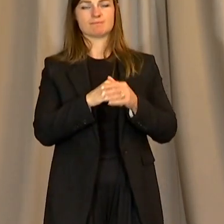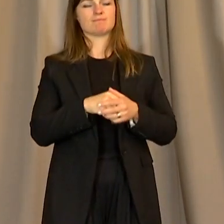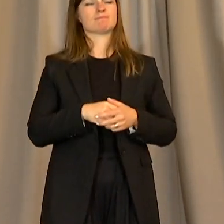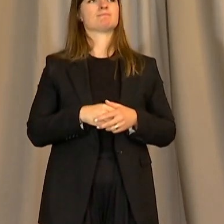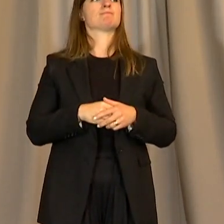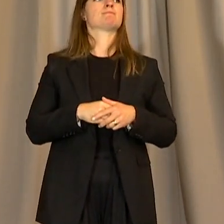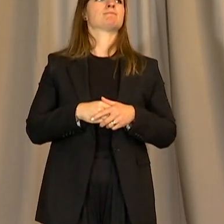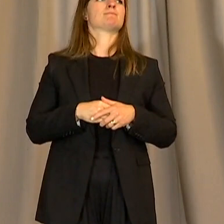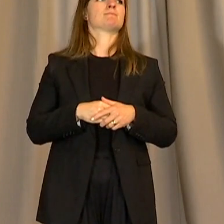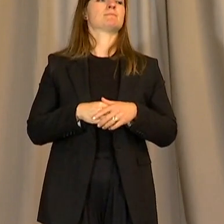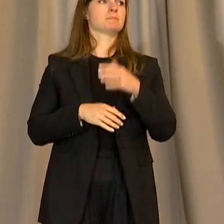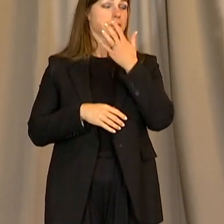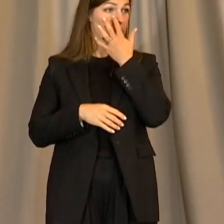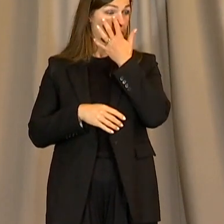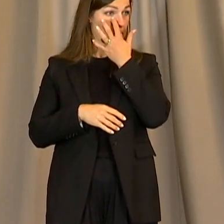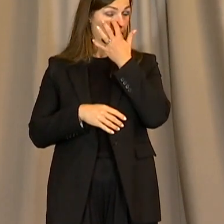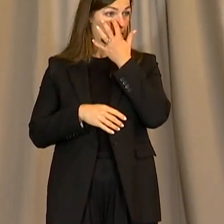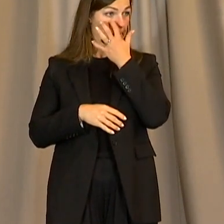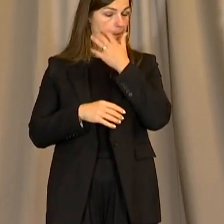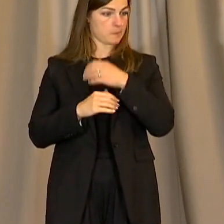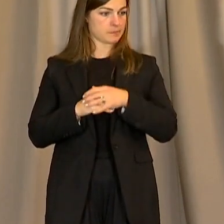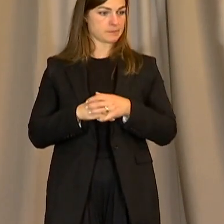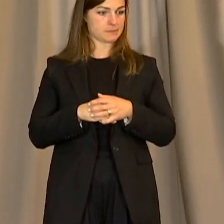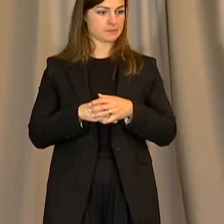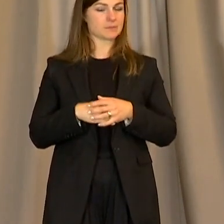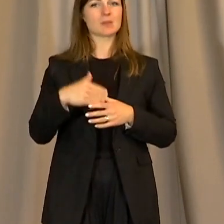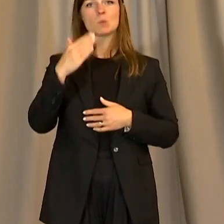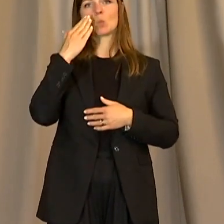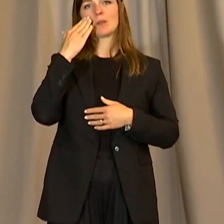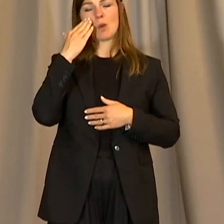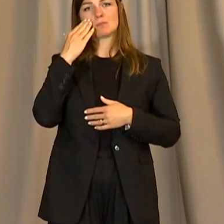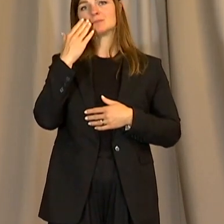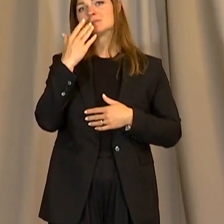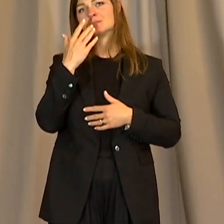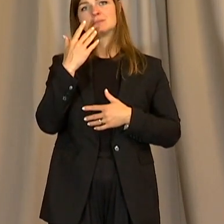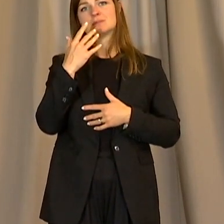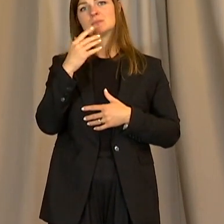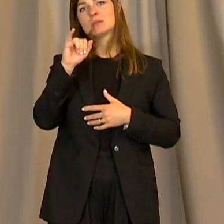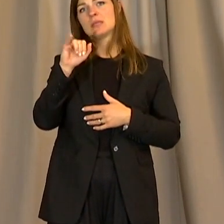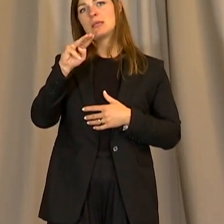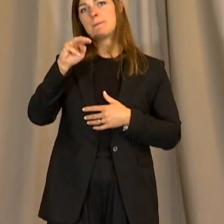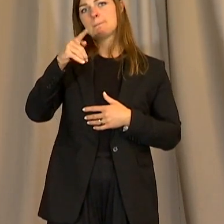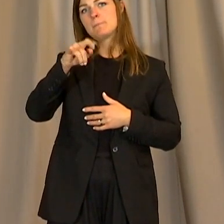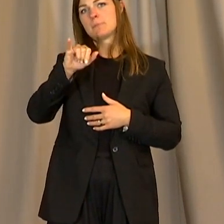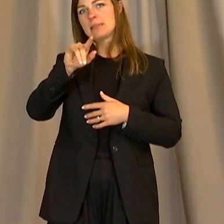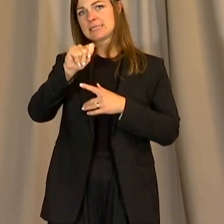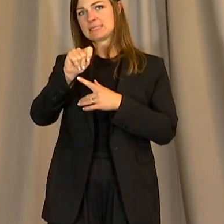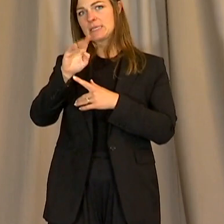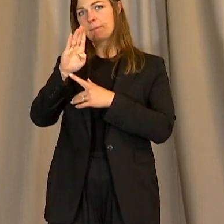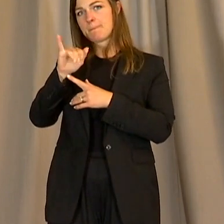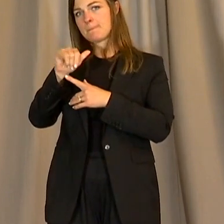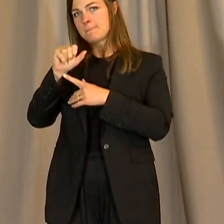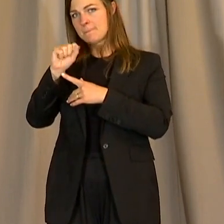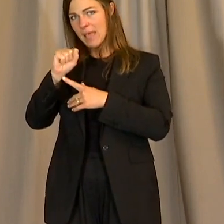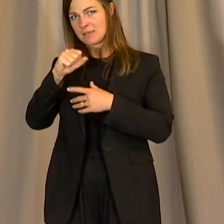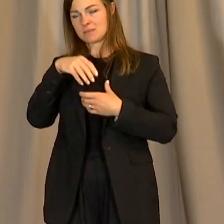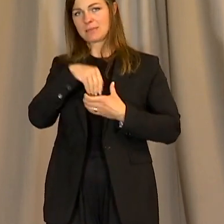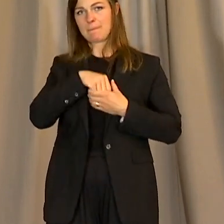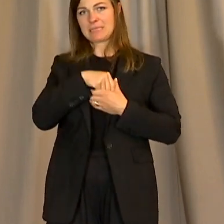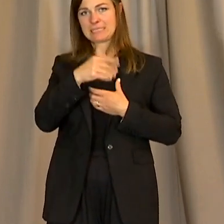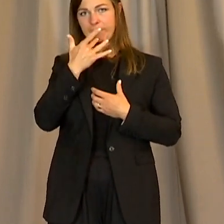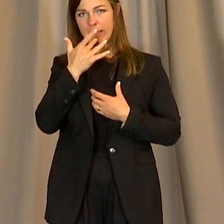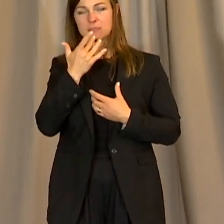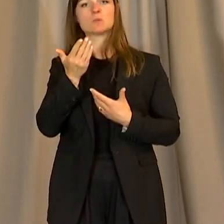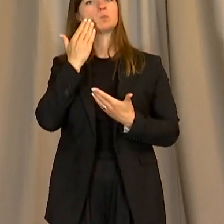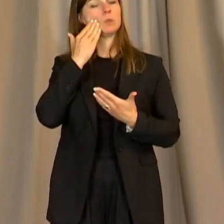we know the impact of implicit bias. We know how critical it is to do the work of mitigating implicit